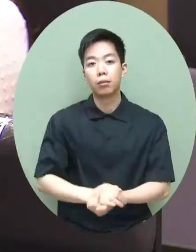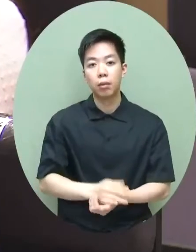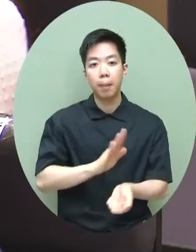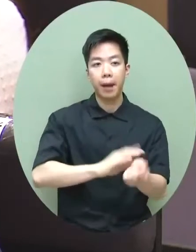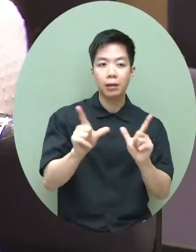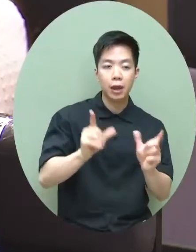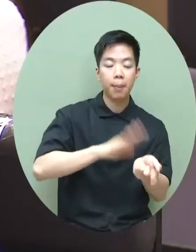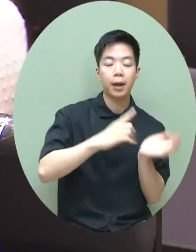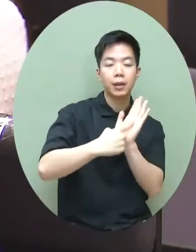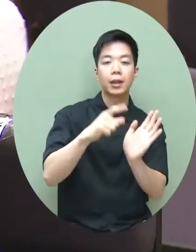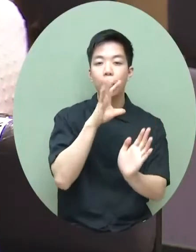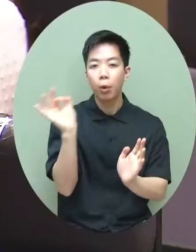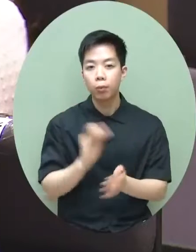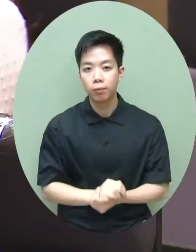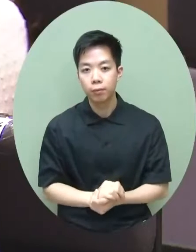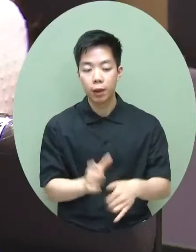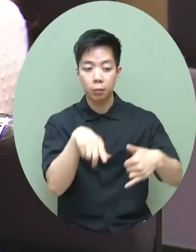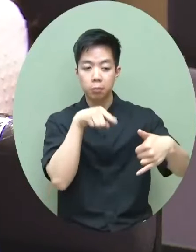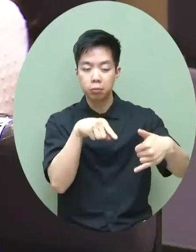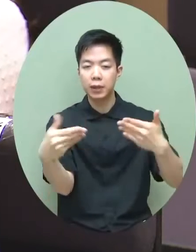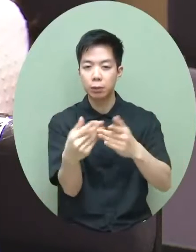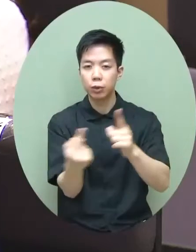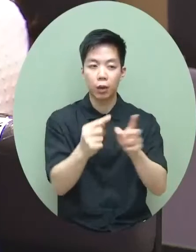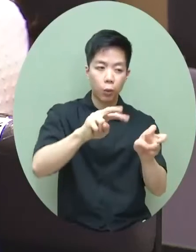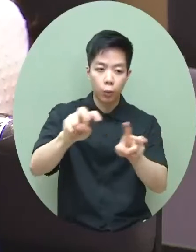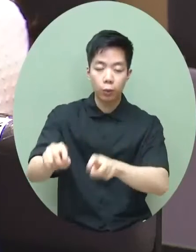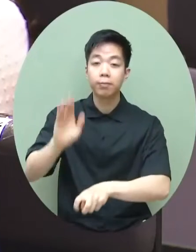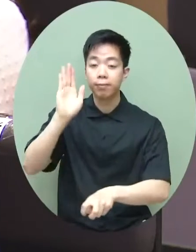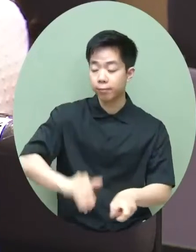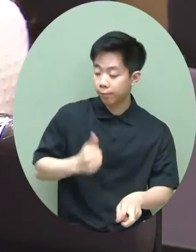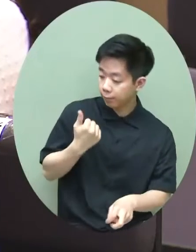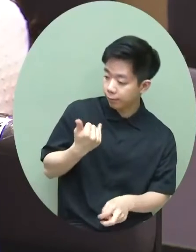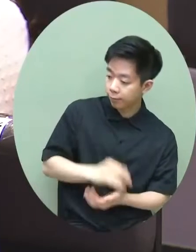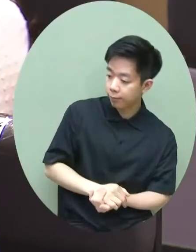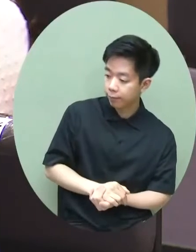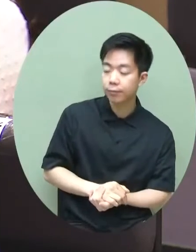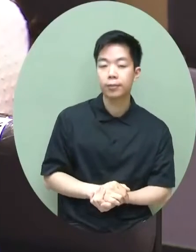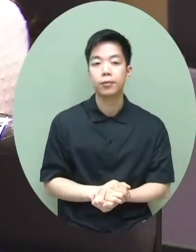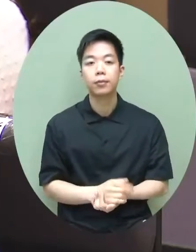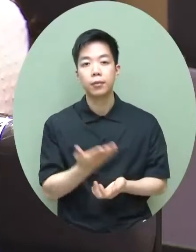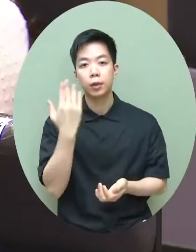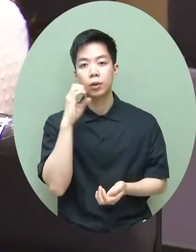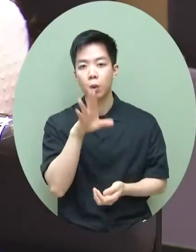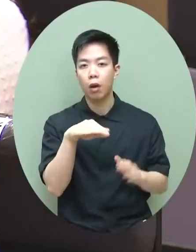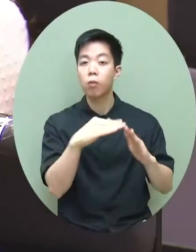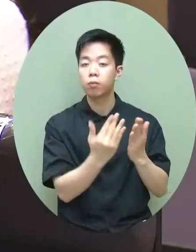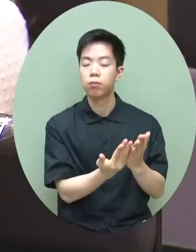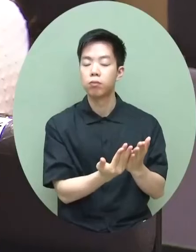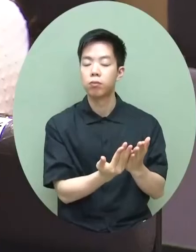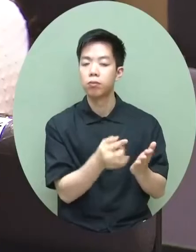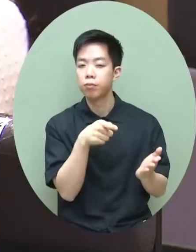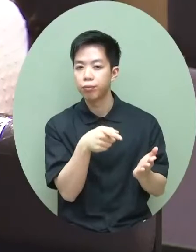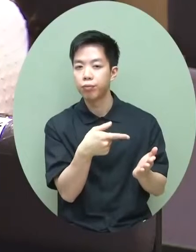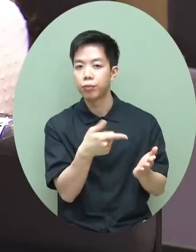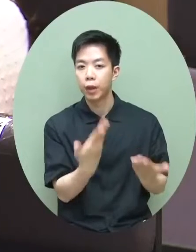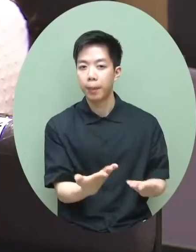quarantine? And will the CHP conduct contact tracing to find out about close